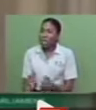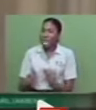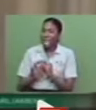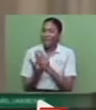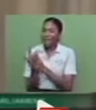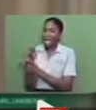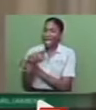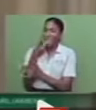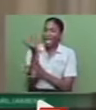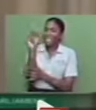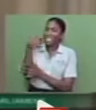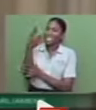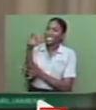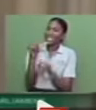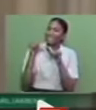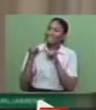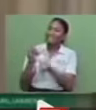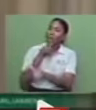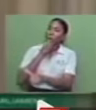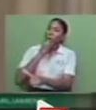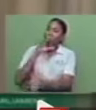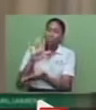for the past 5 years